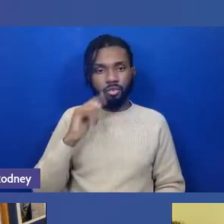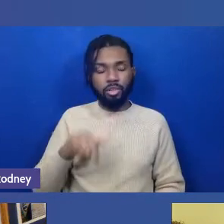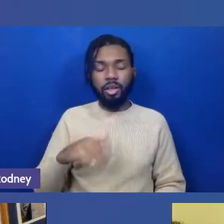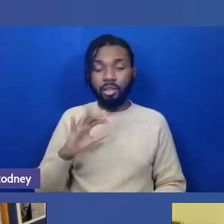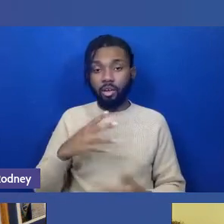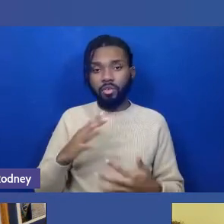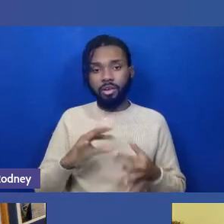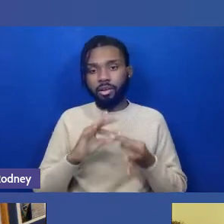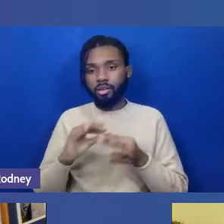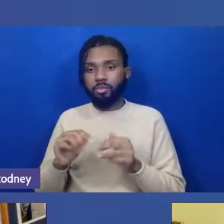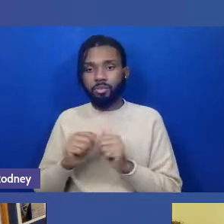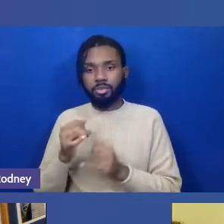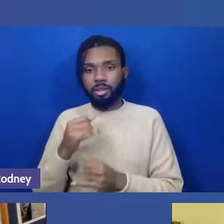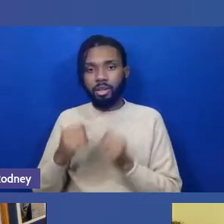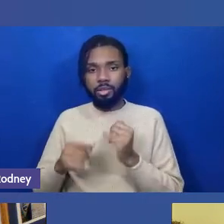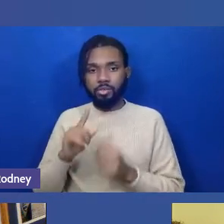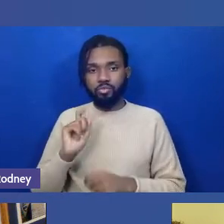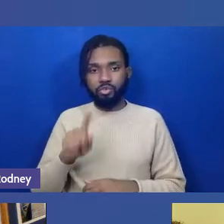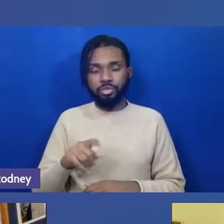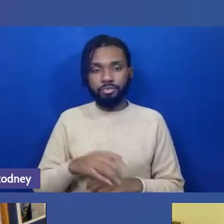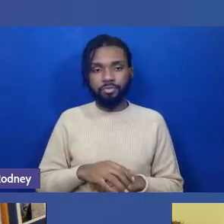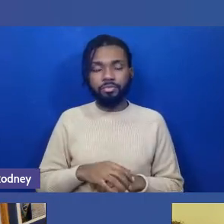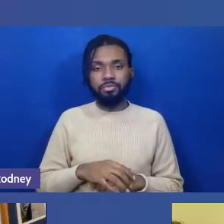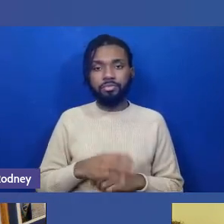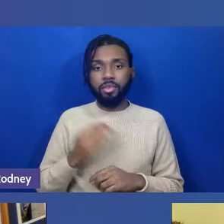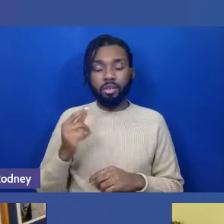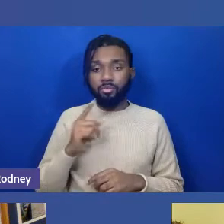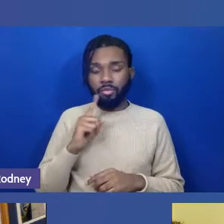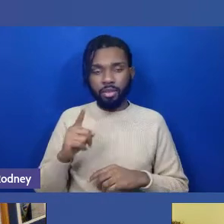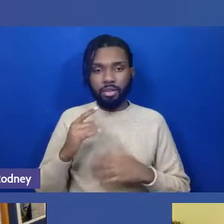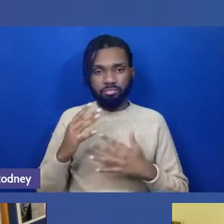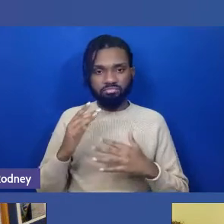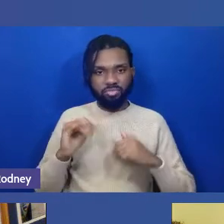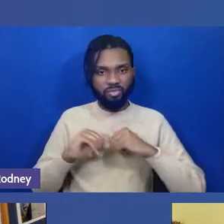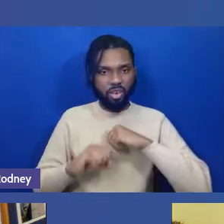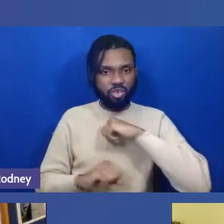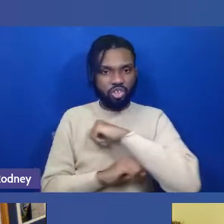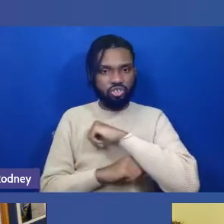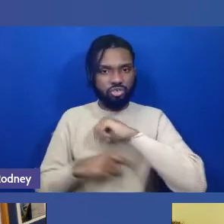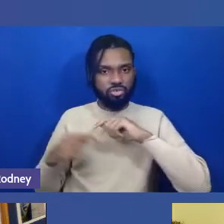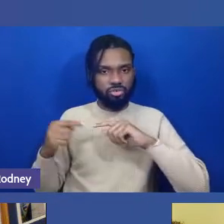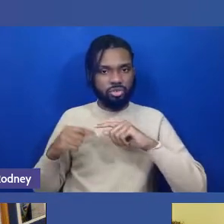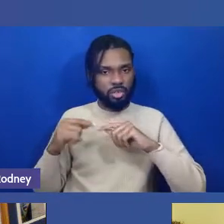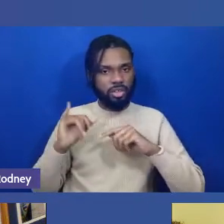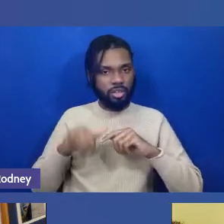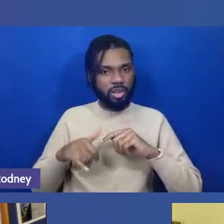and it's foundational. It is the thing, and it underscores